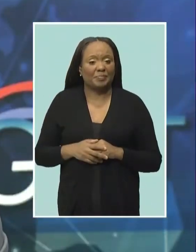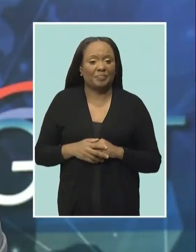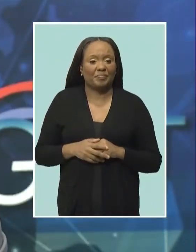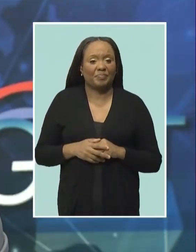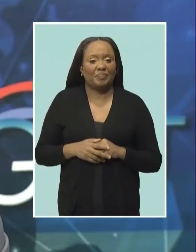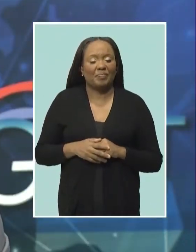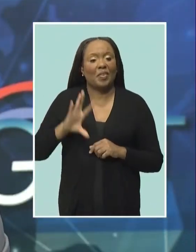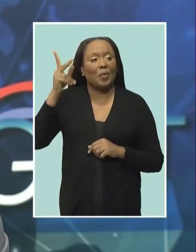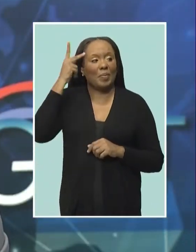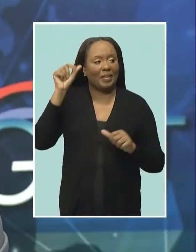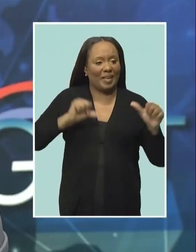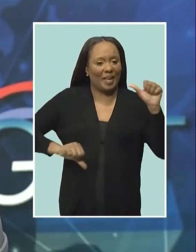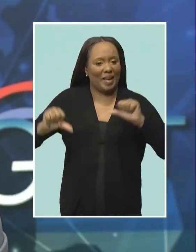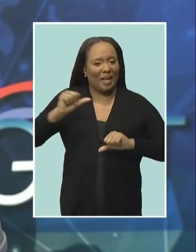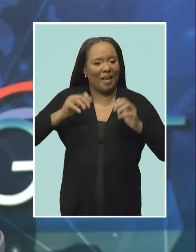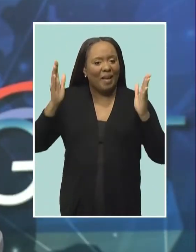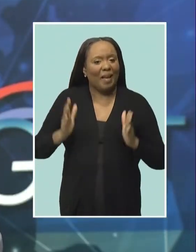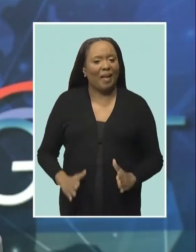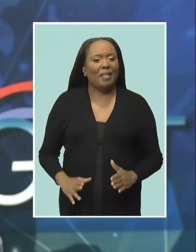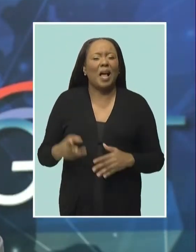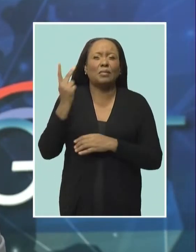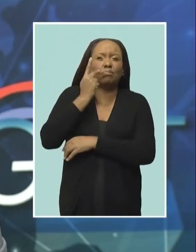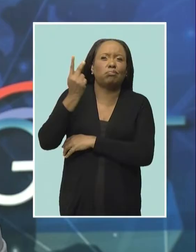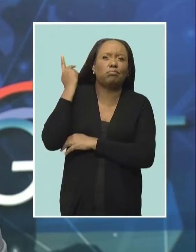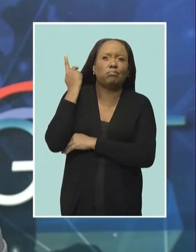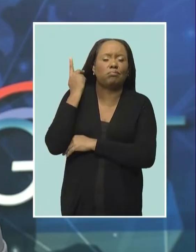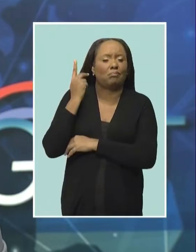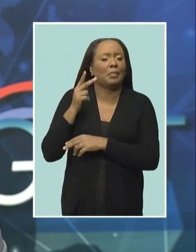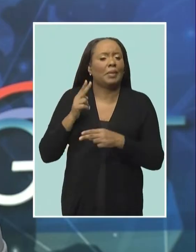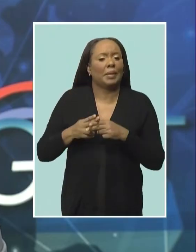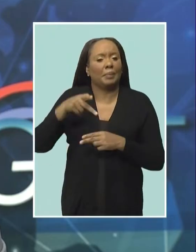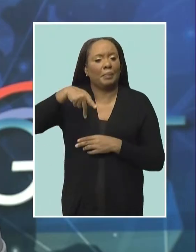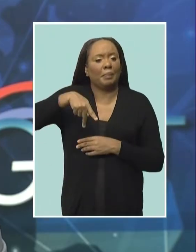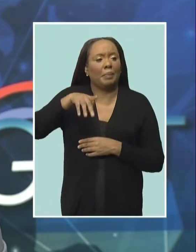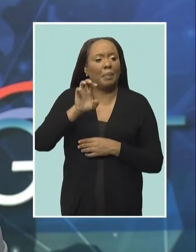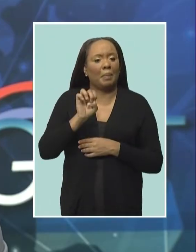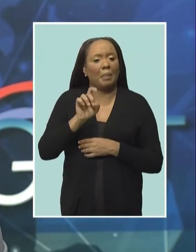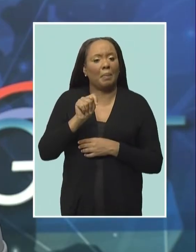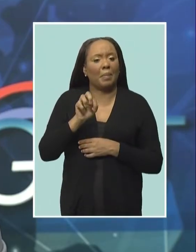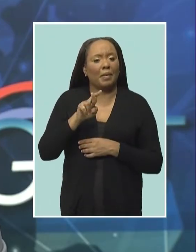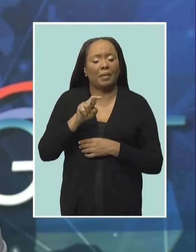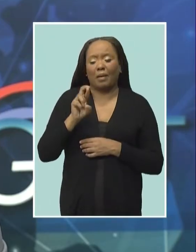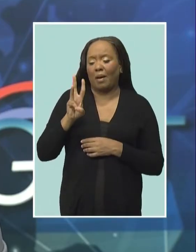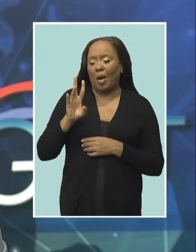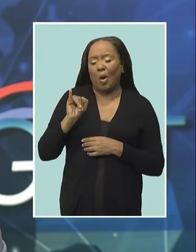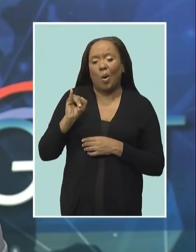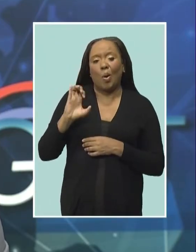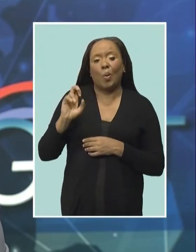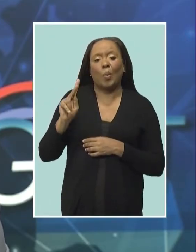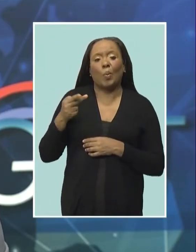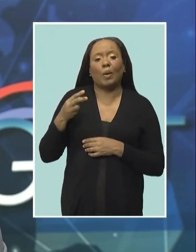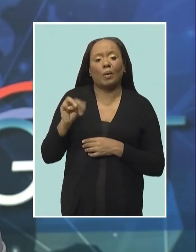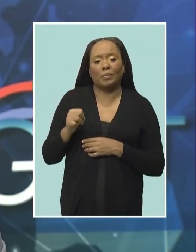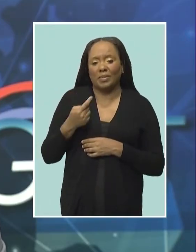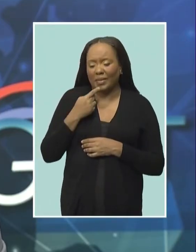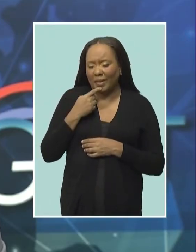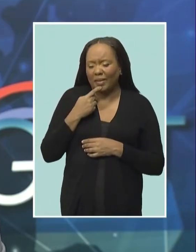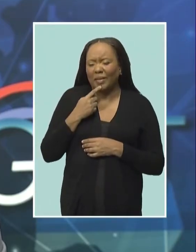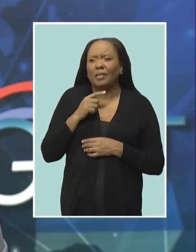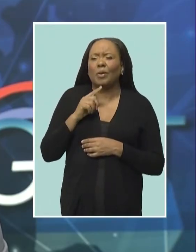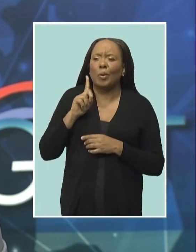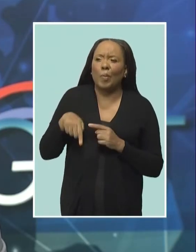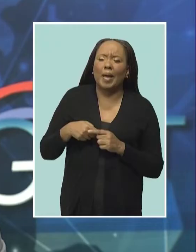And political analyst Peter Wickham, in reflecting on the life of Sir Lloyd, says the late leader helped stimulate his interest in